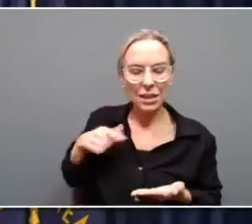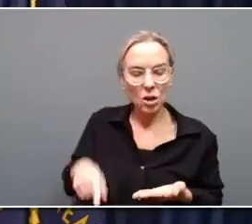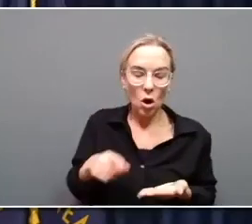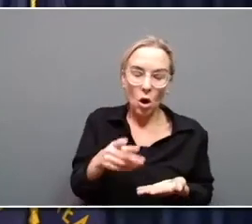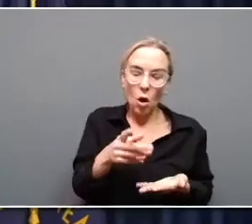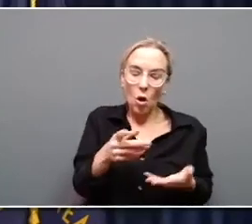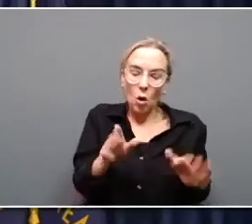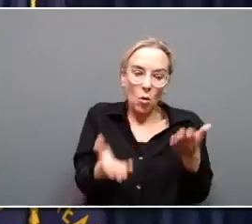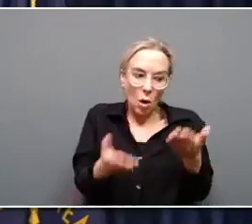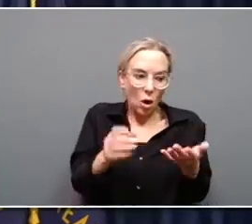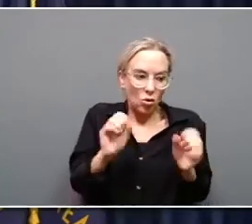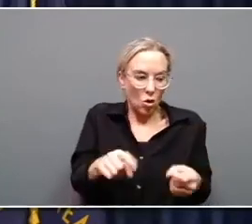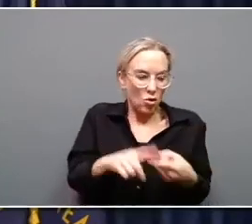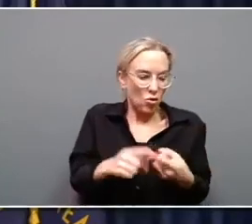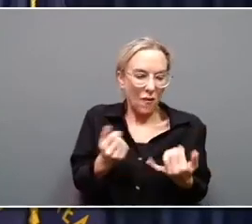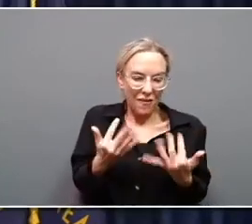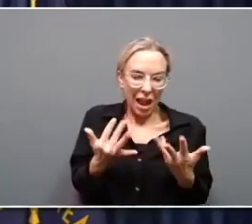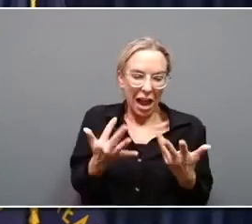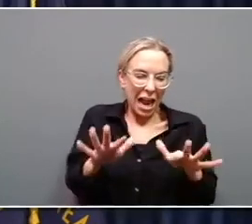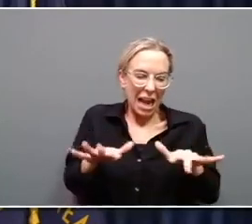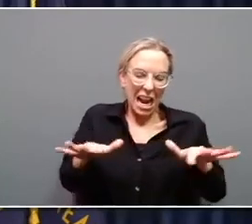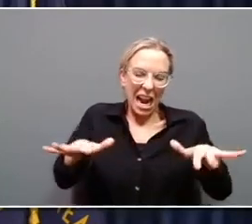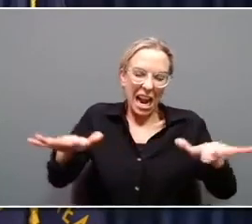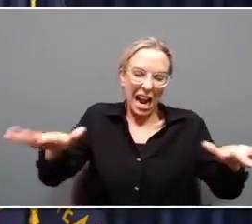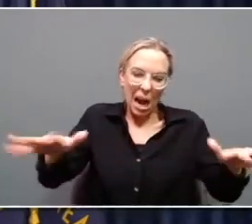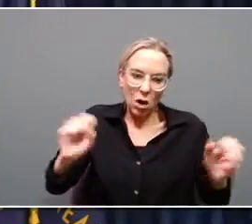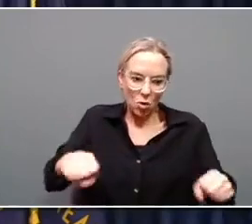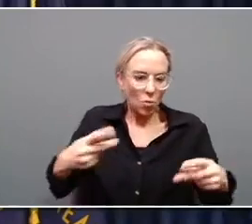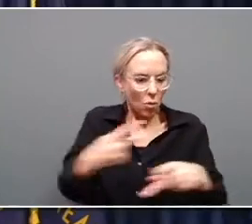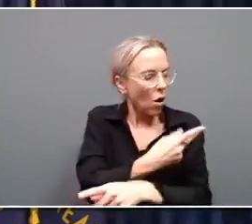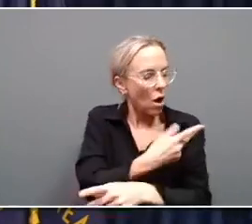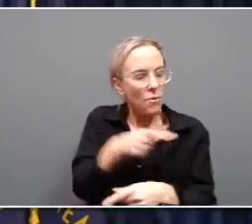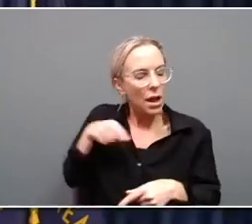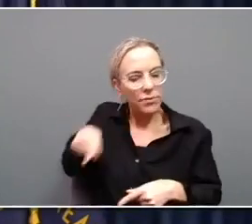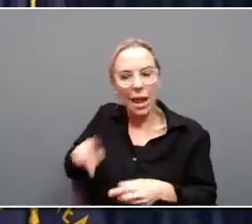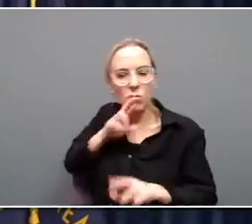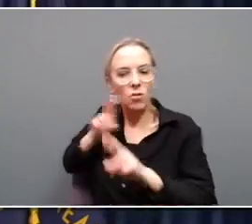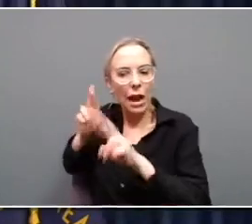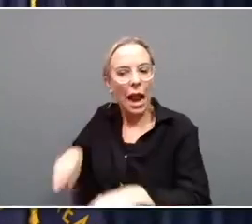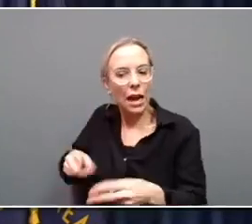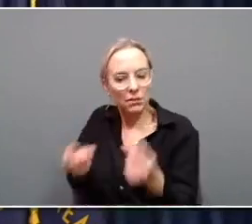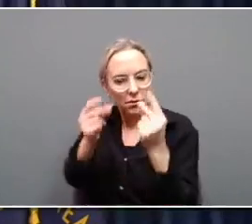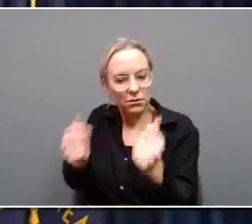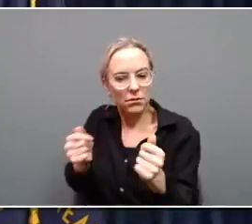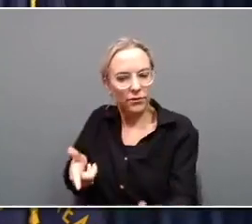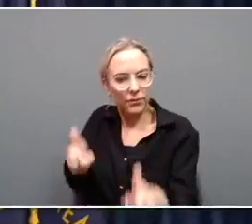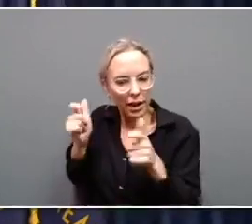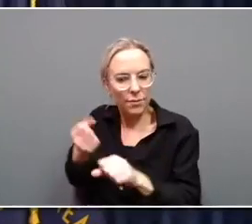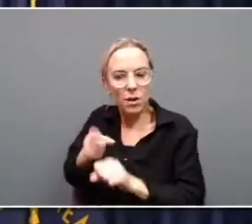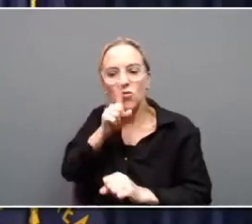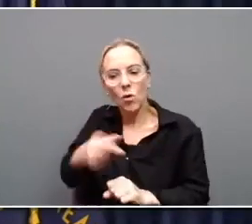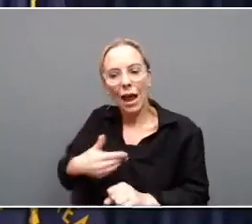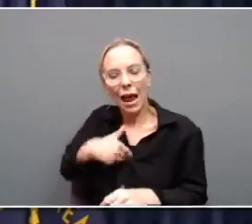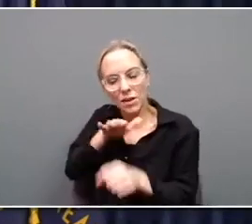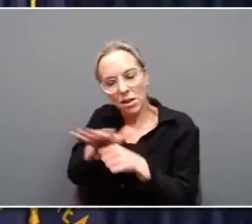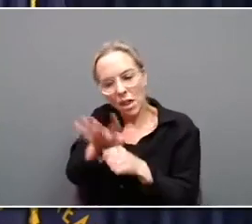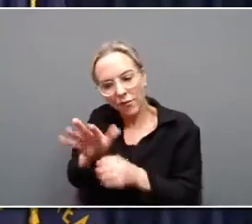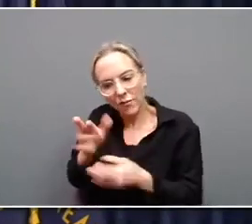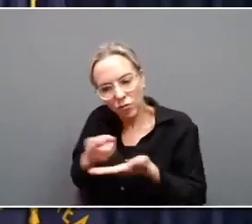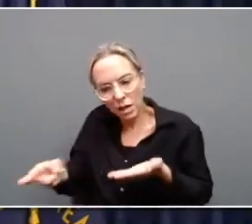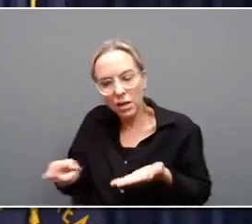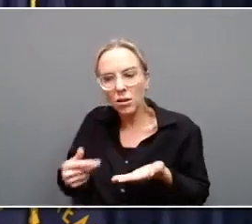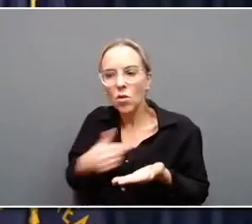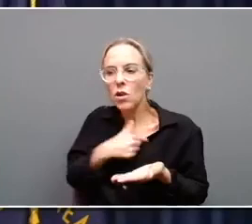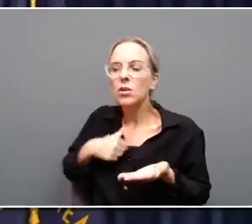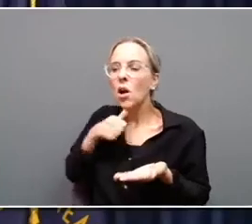and reacting the way that Jeremy Slinker and others do and should, by making sure we have enough resources, that we don't underreact,